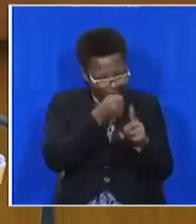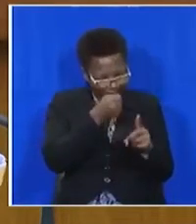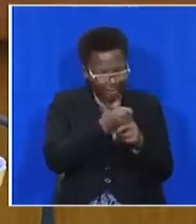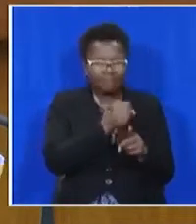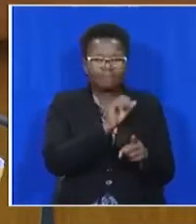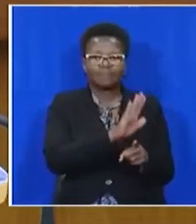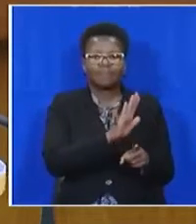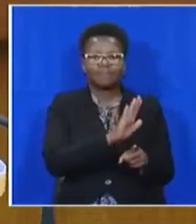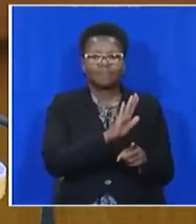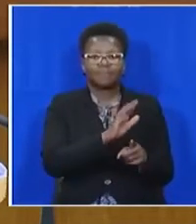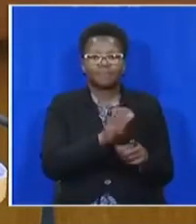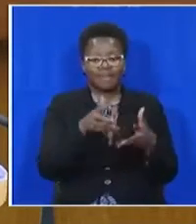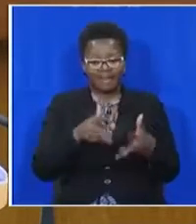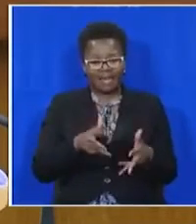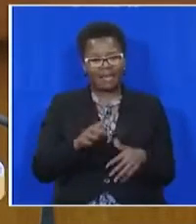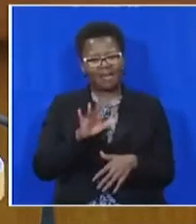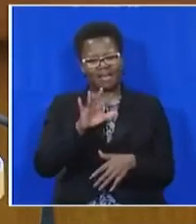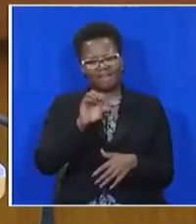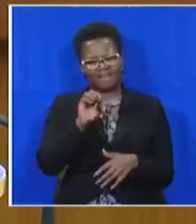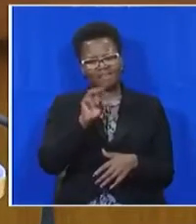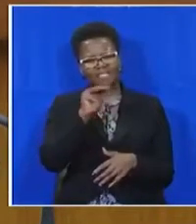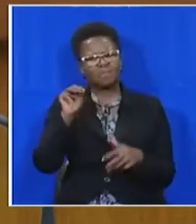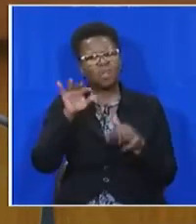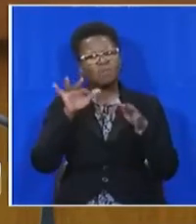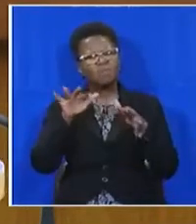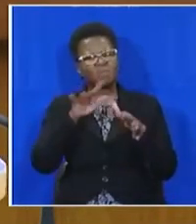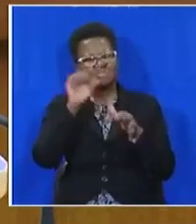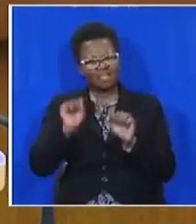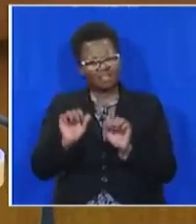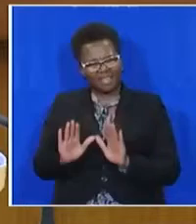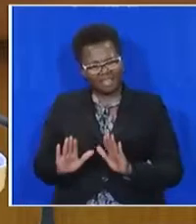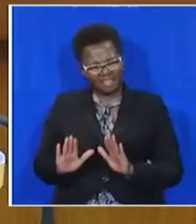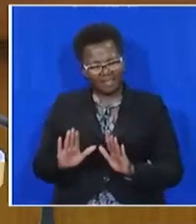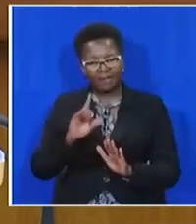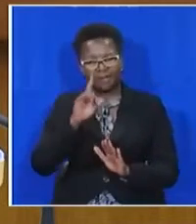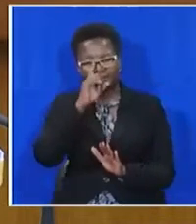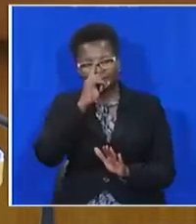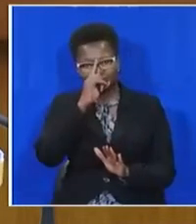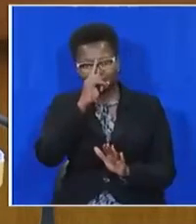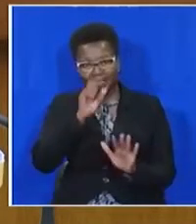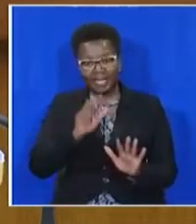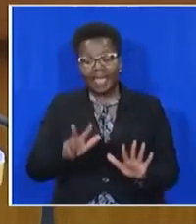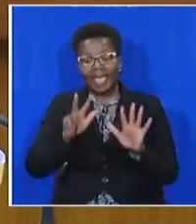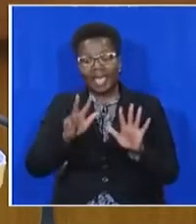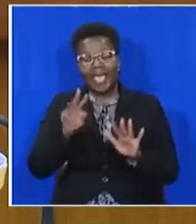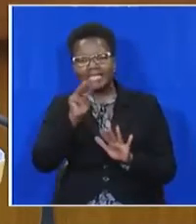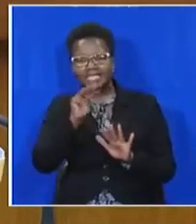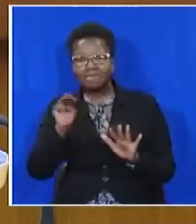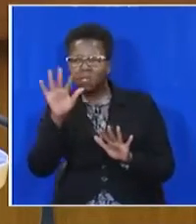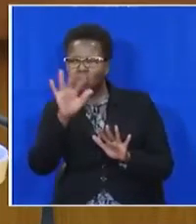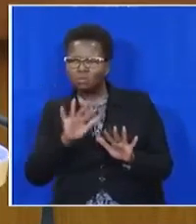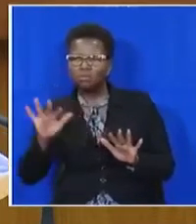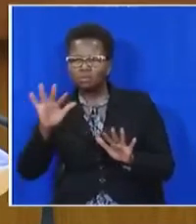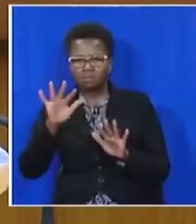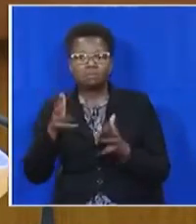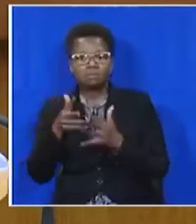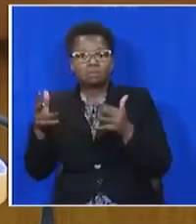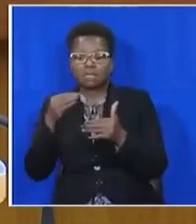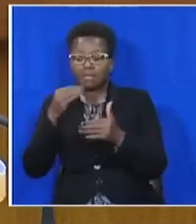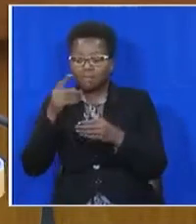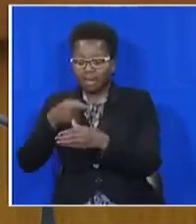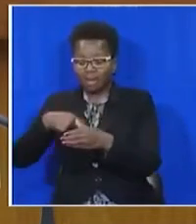Of the over 50 million South Africa's population, a whooping 8 million plus constitutes a huge army